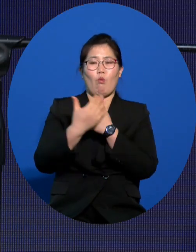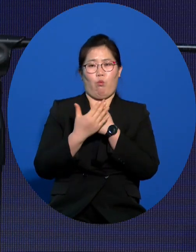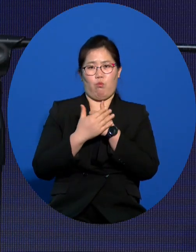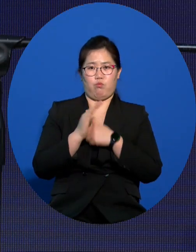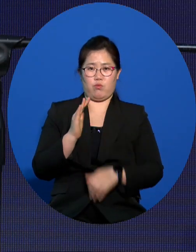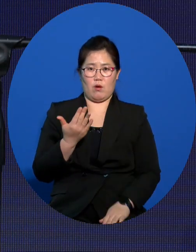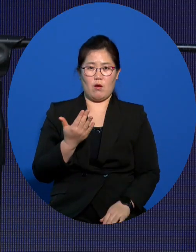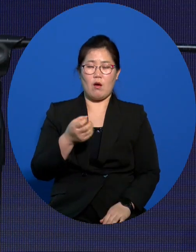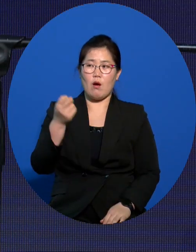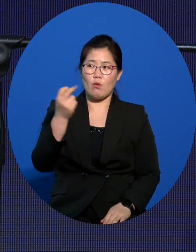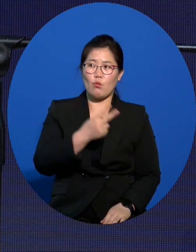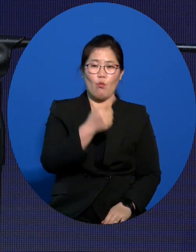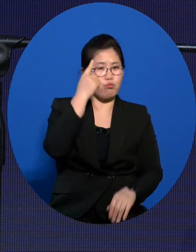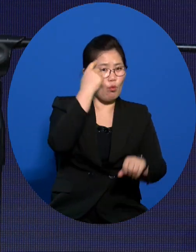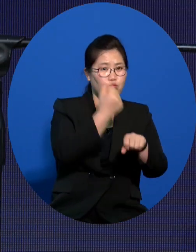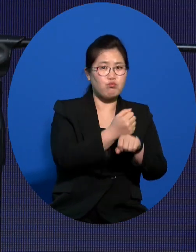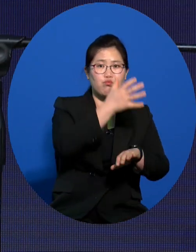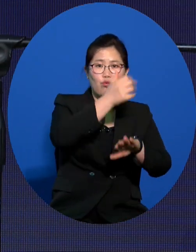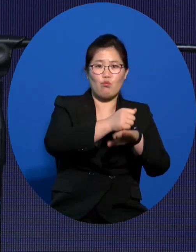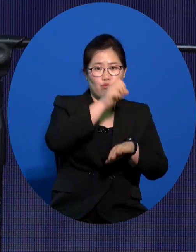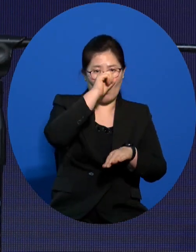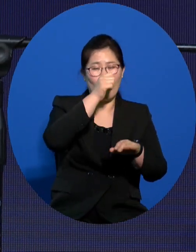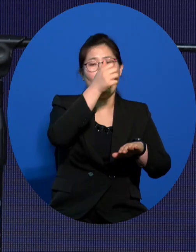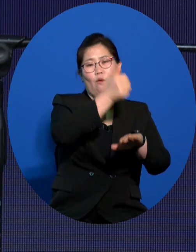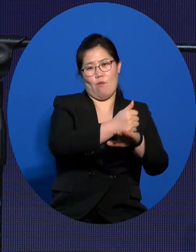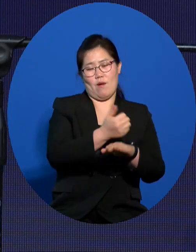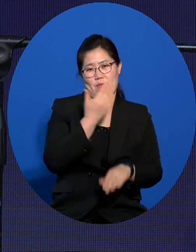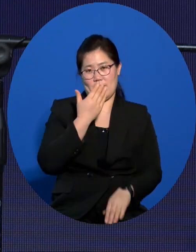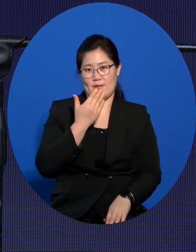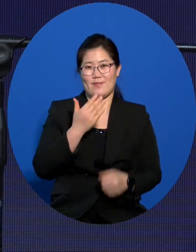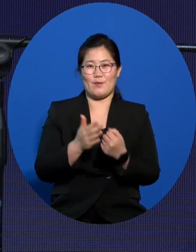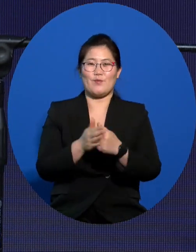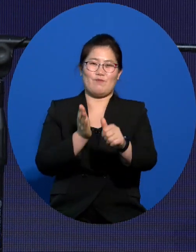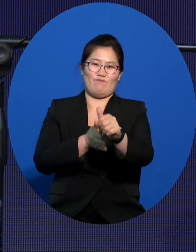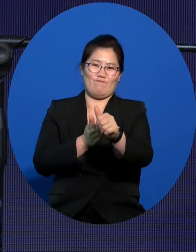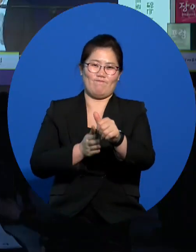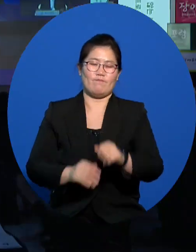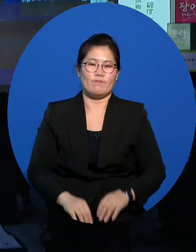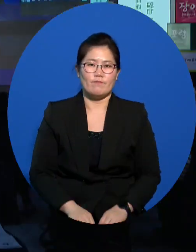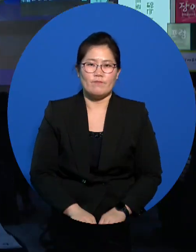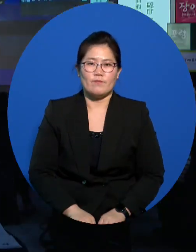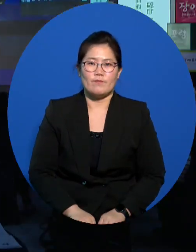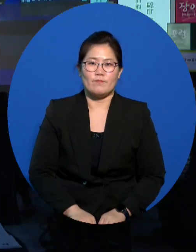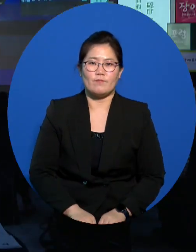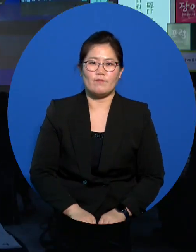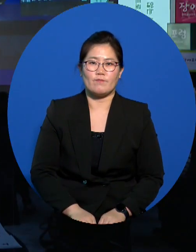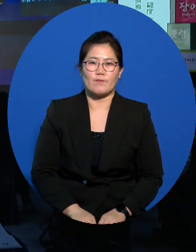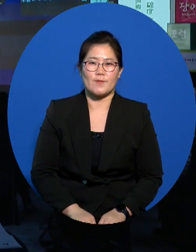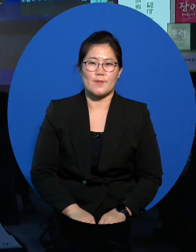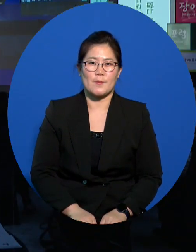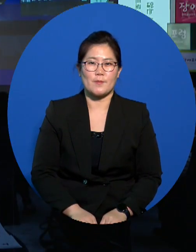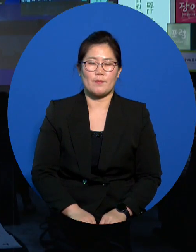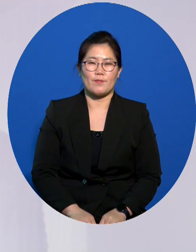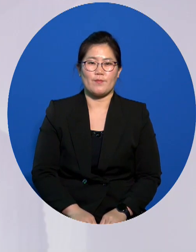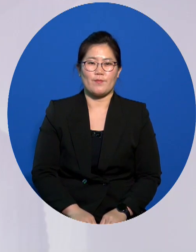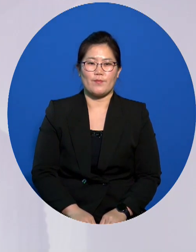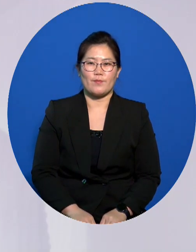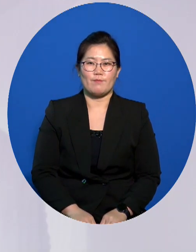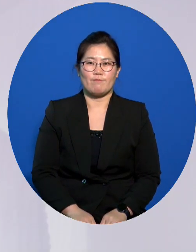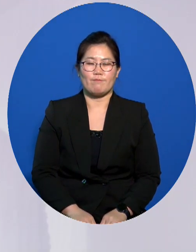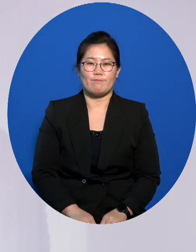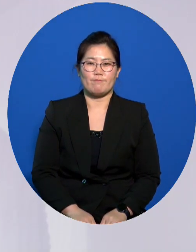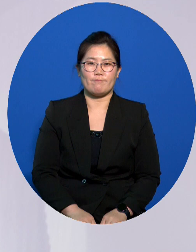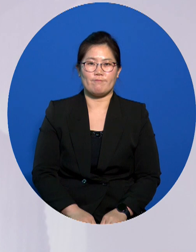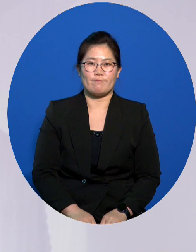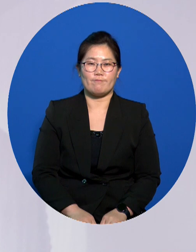budget for the benefit of the people with disabilities. I ask for your support. Thank you.